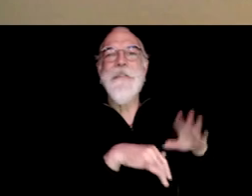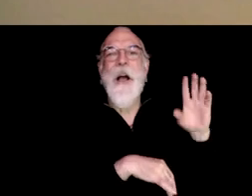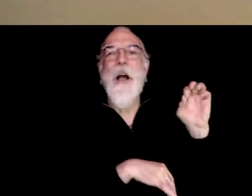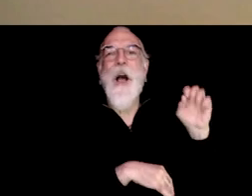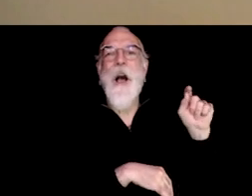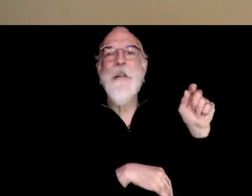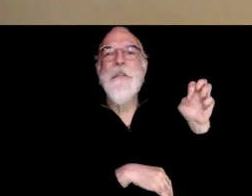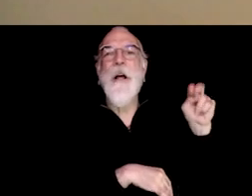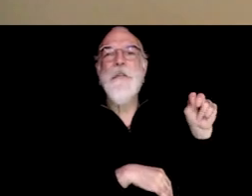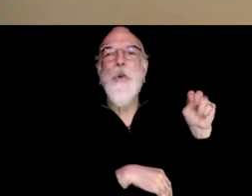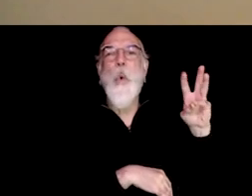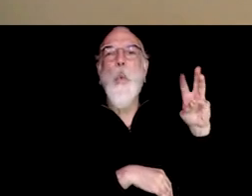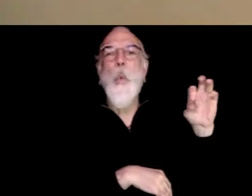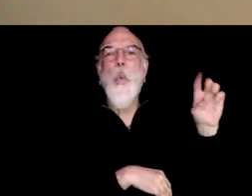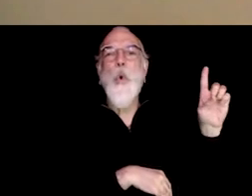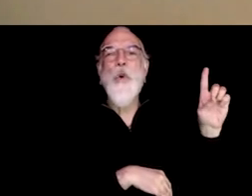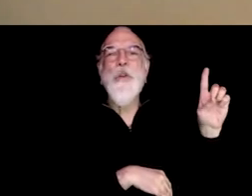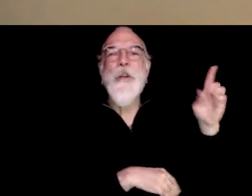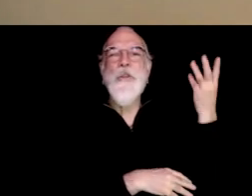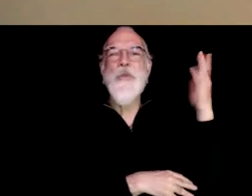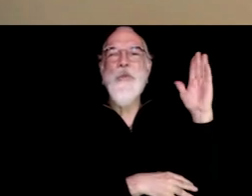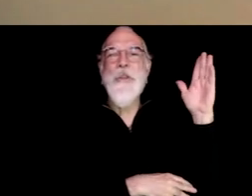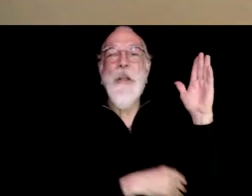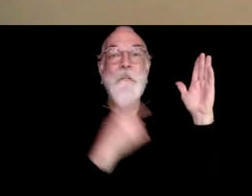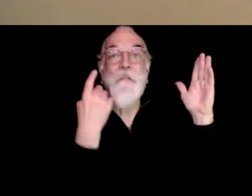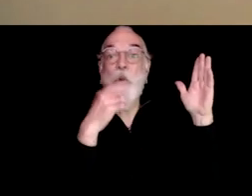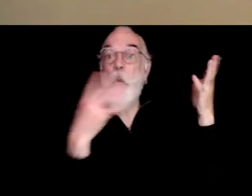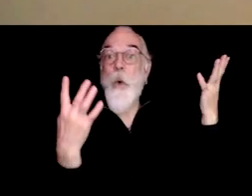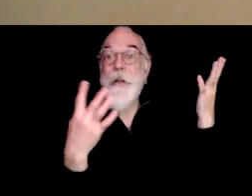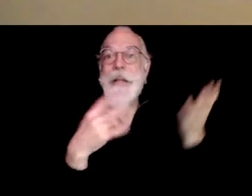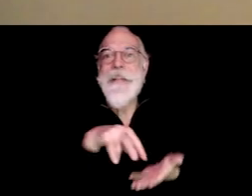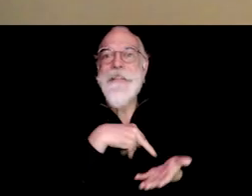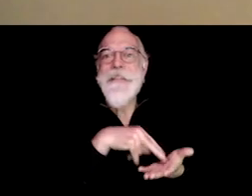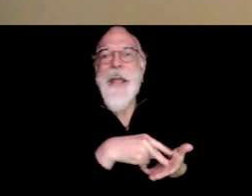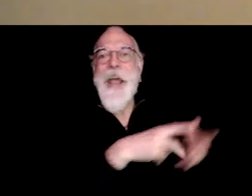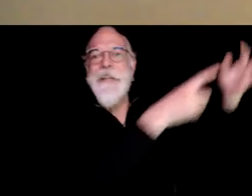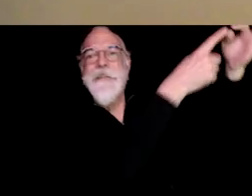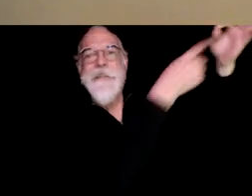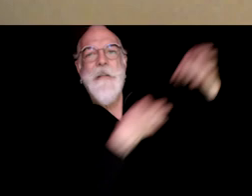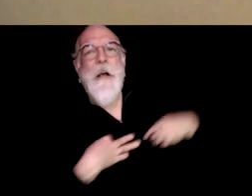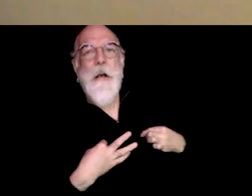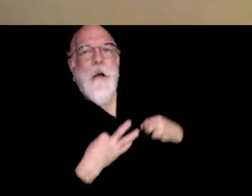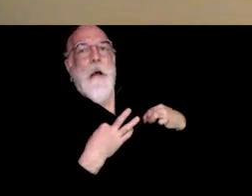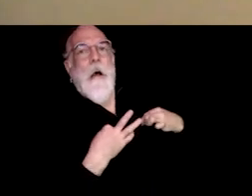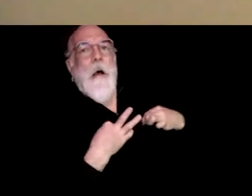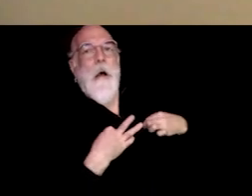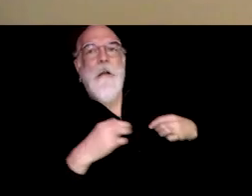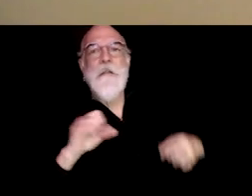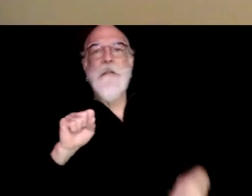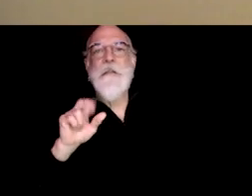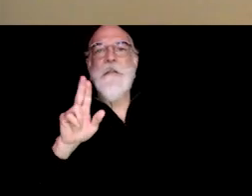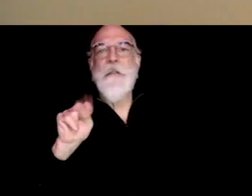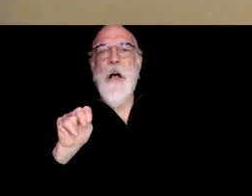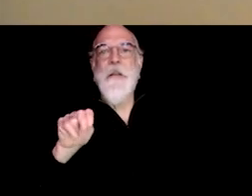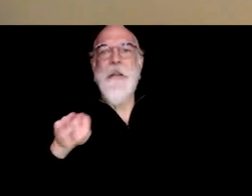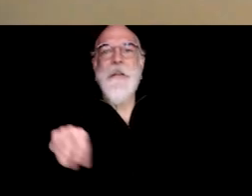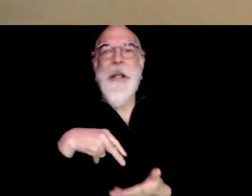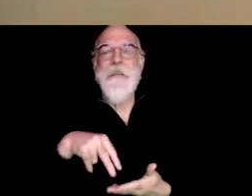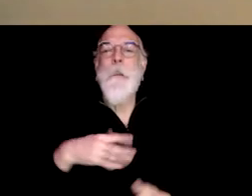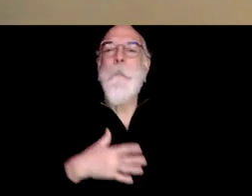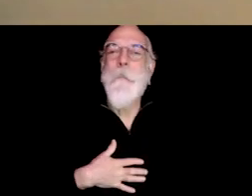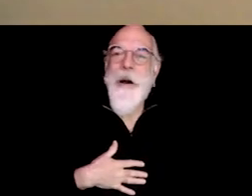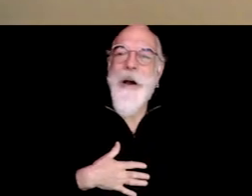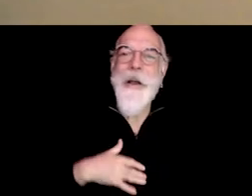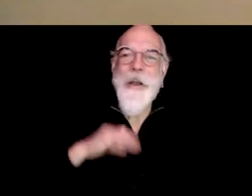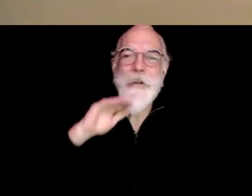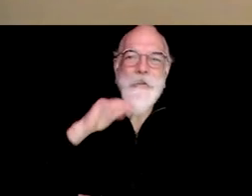sun dance. And it's the central tree. My great-granddaughter was the tree girl